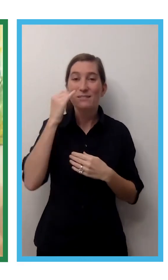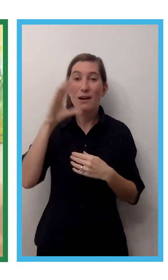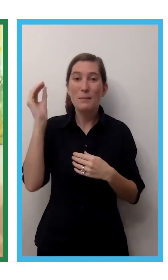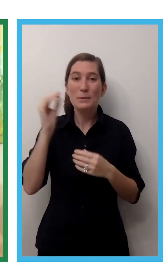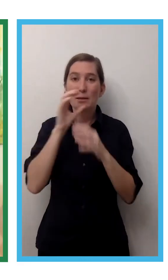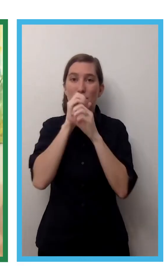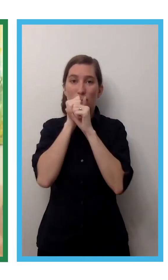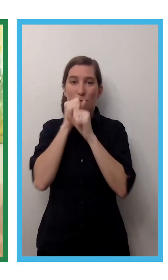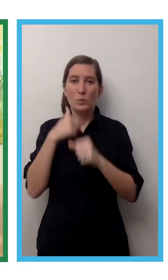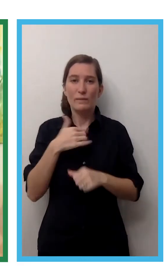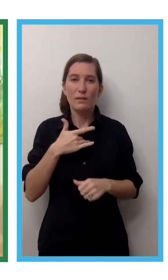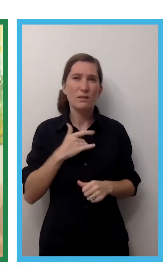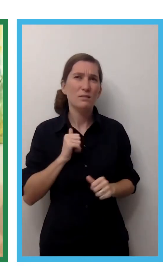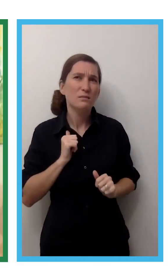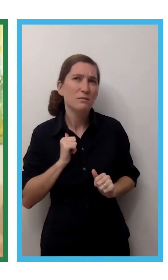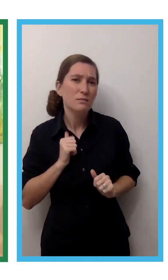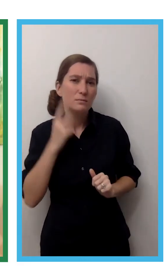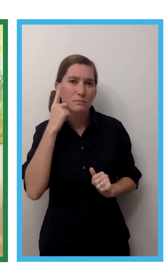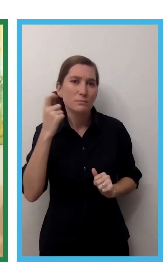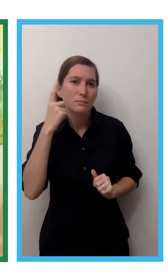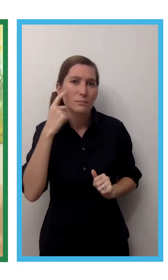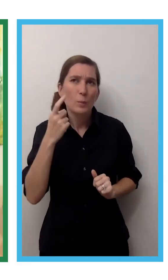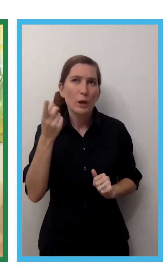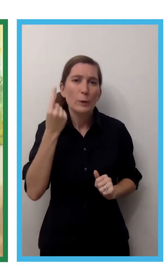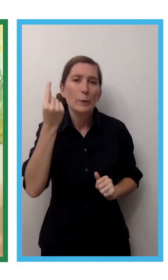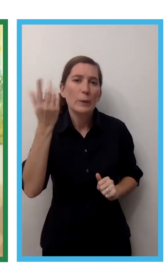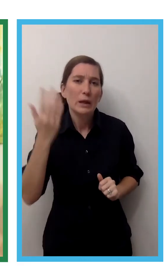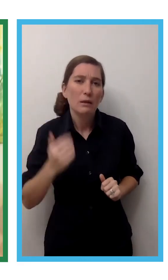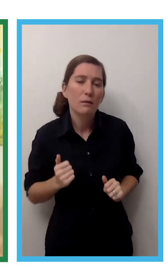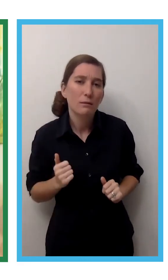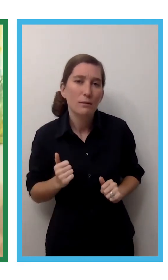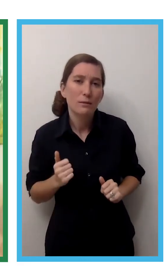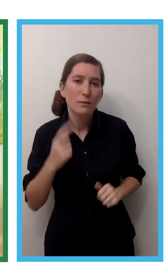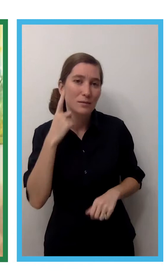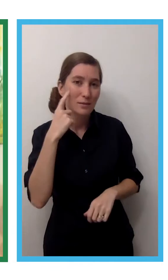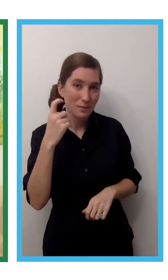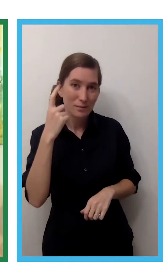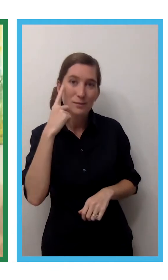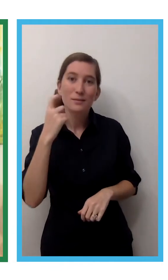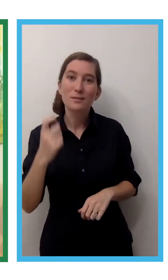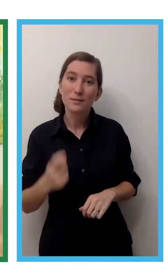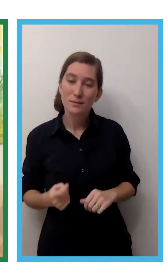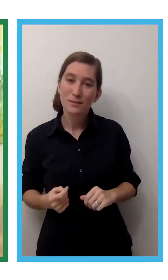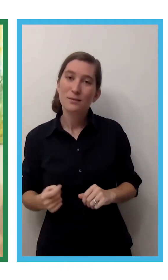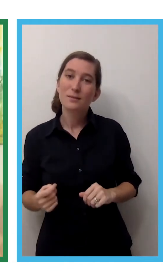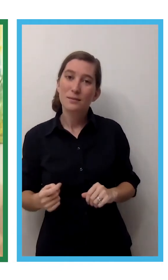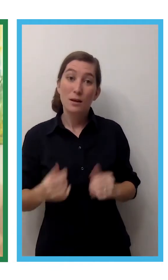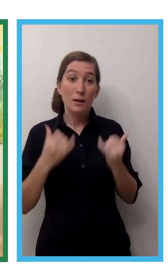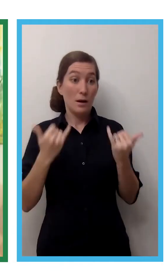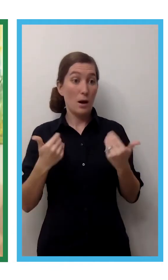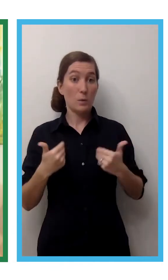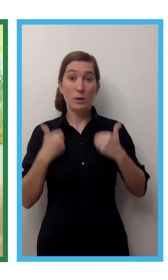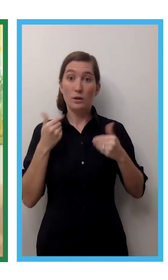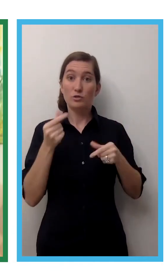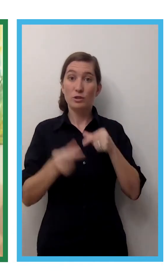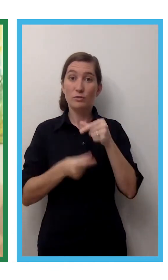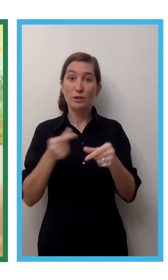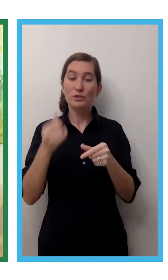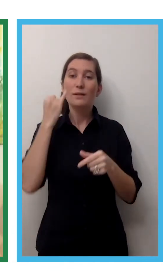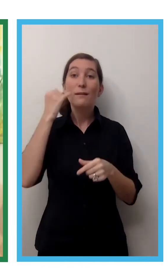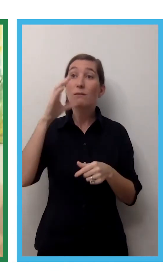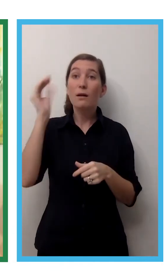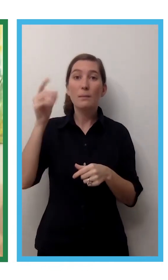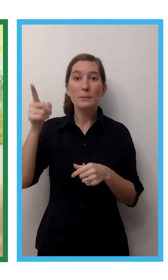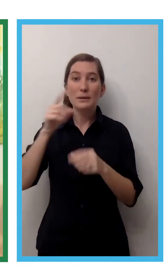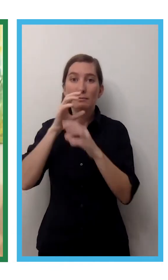seen with the younger generations, they're not willing to work for companies that aren't in support of that. So it's also, you know,